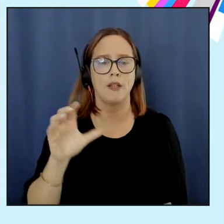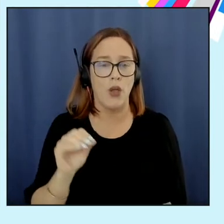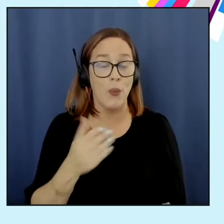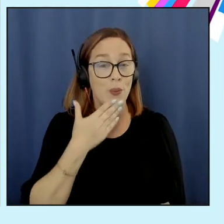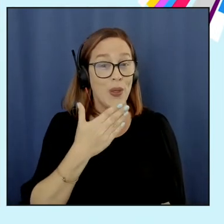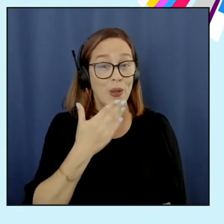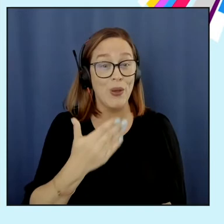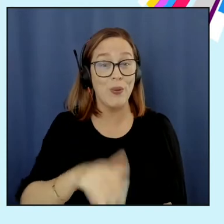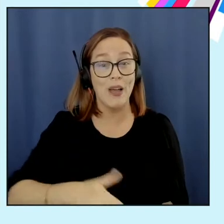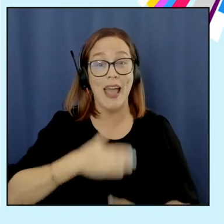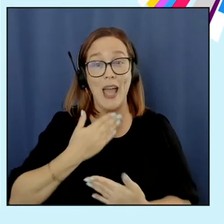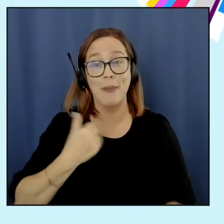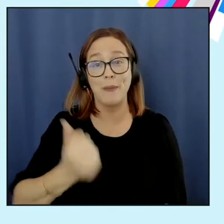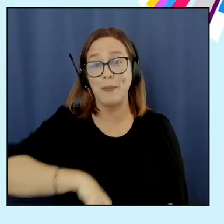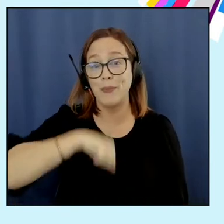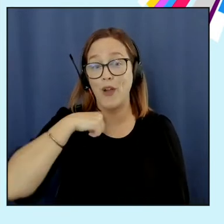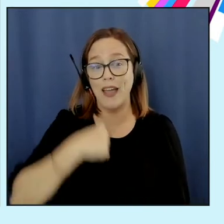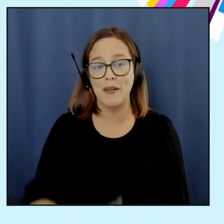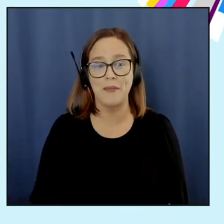Pride.